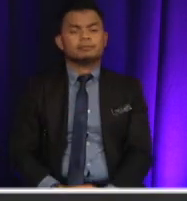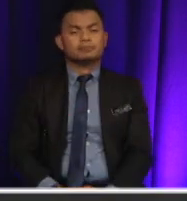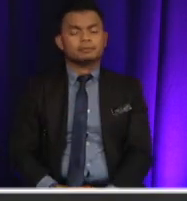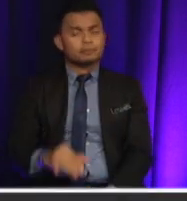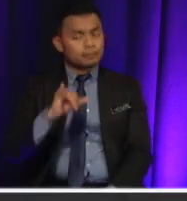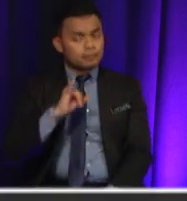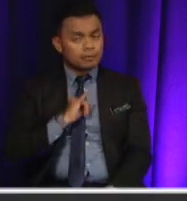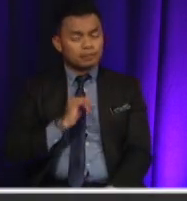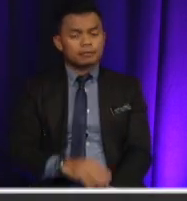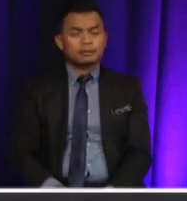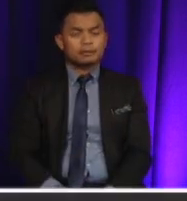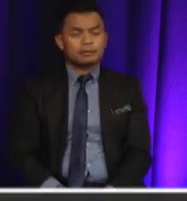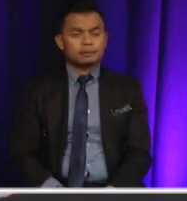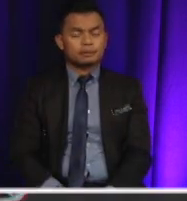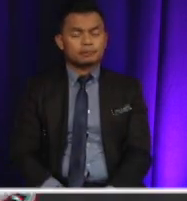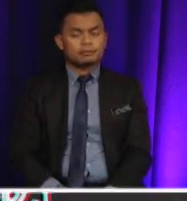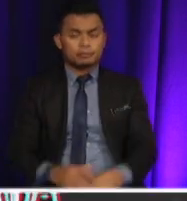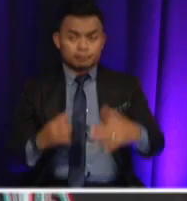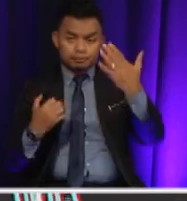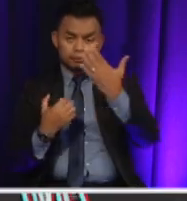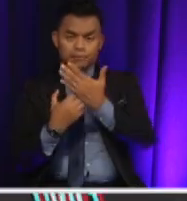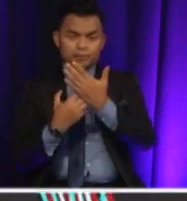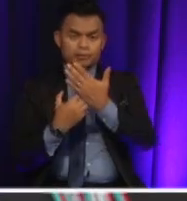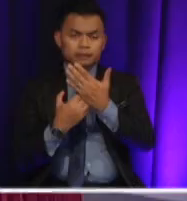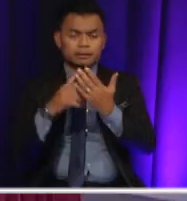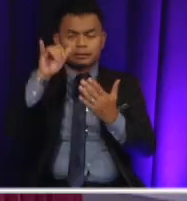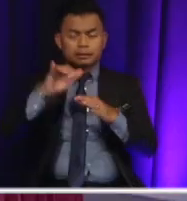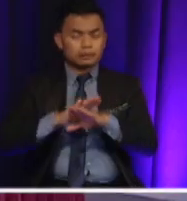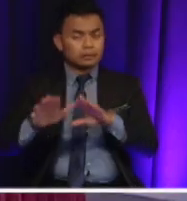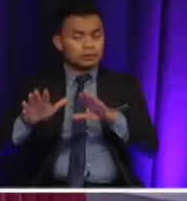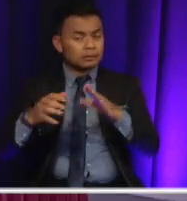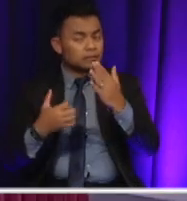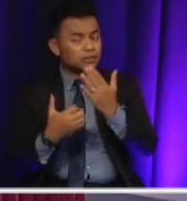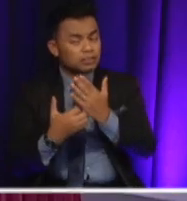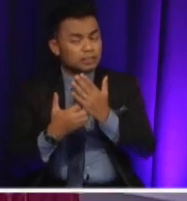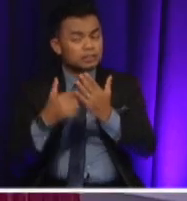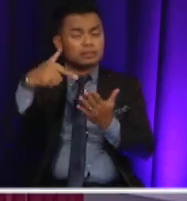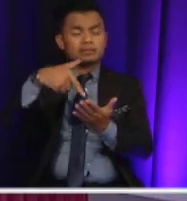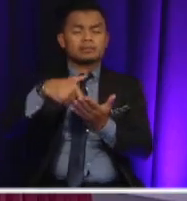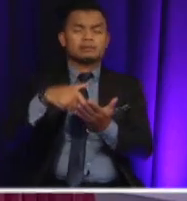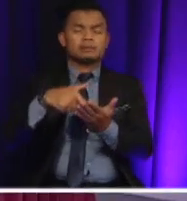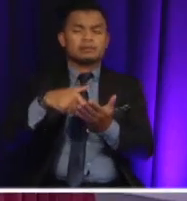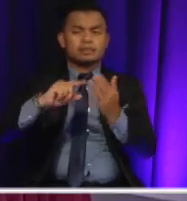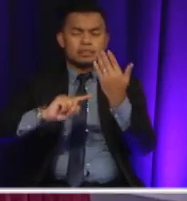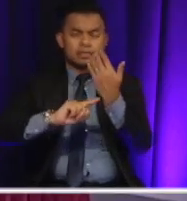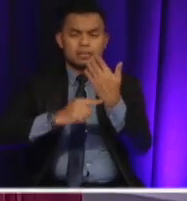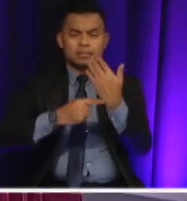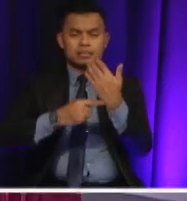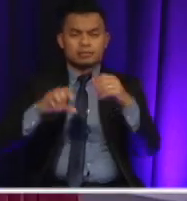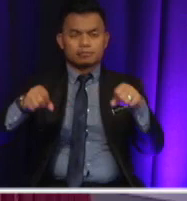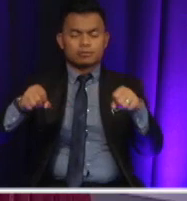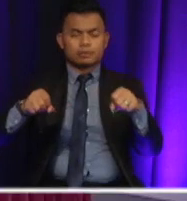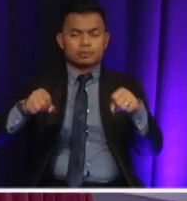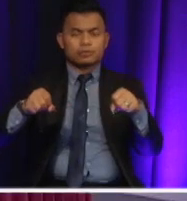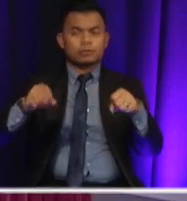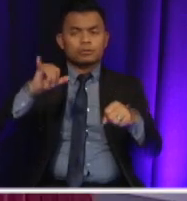I am the battery in which no charge is left, the starter motor which remains